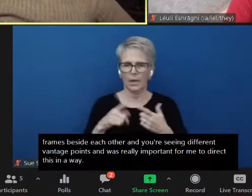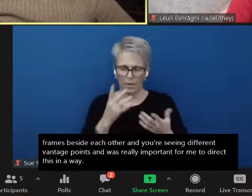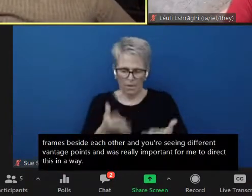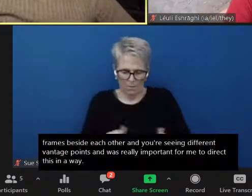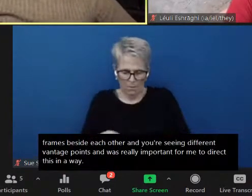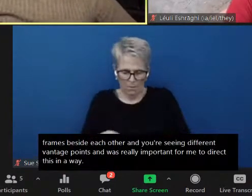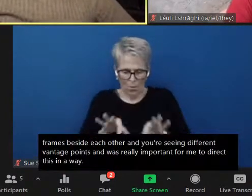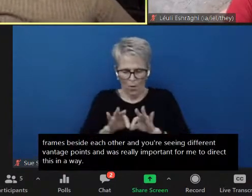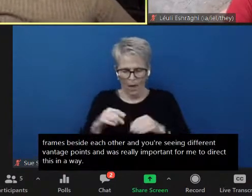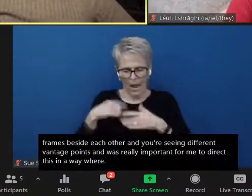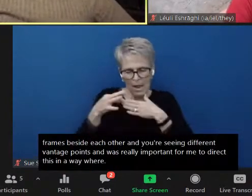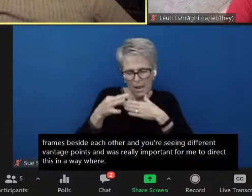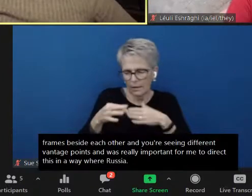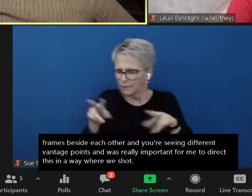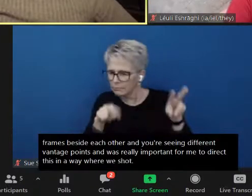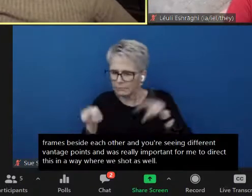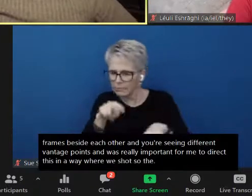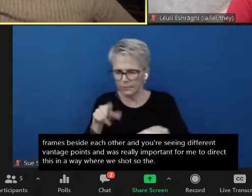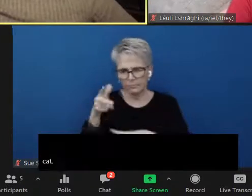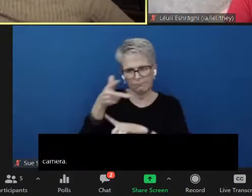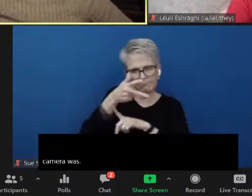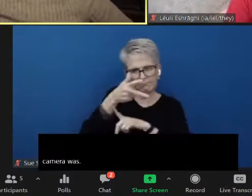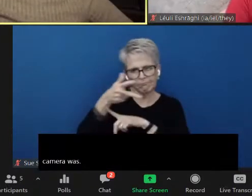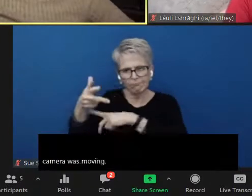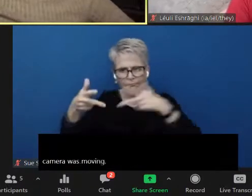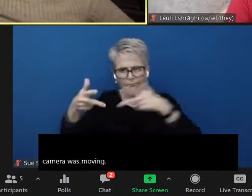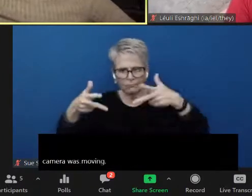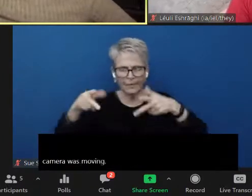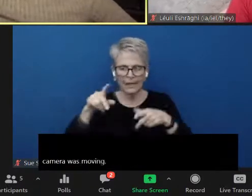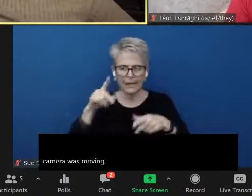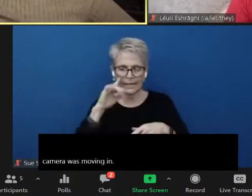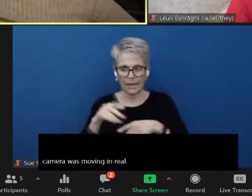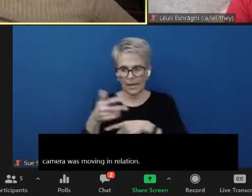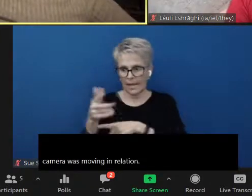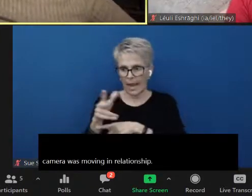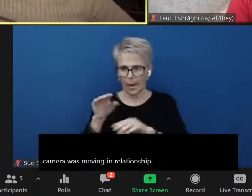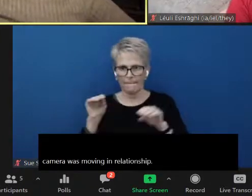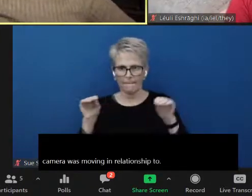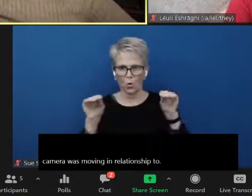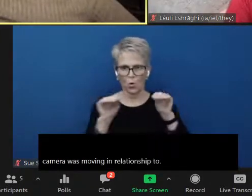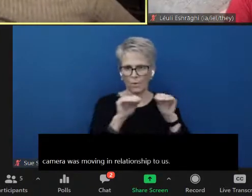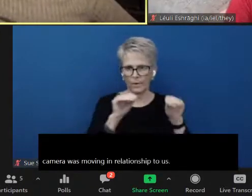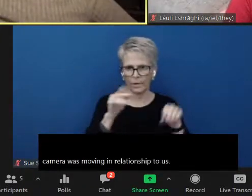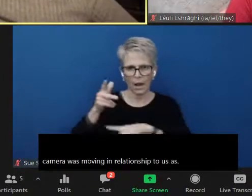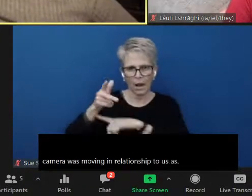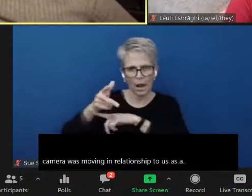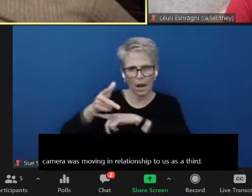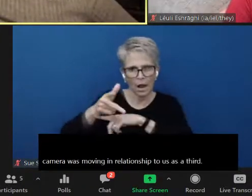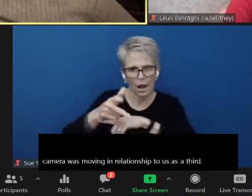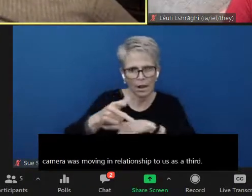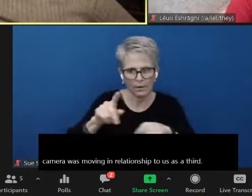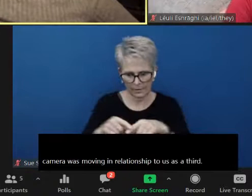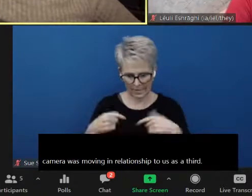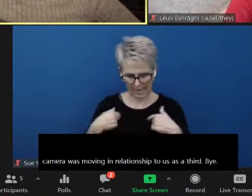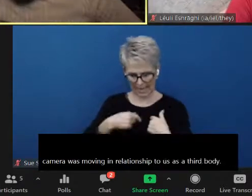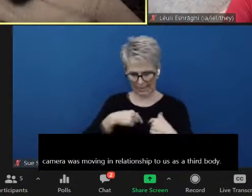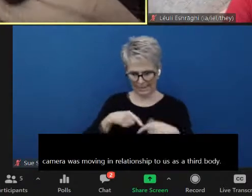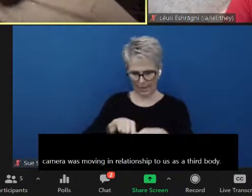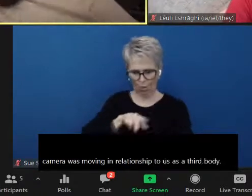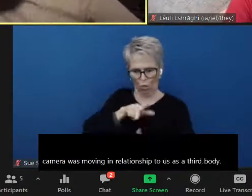way where it was shot as if a camera was moving in relationship to us as a third